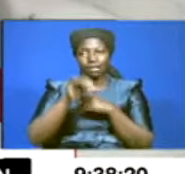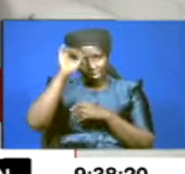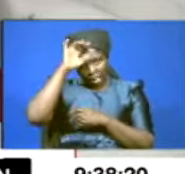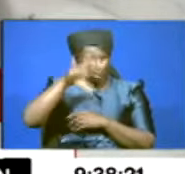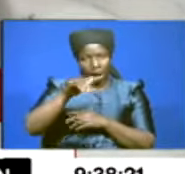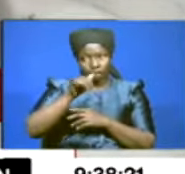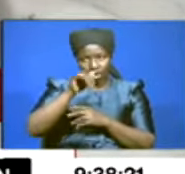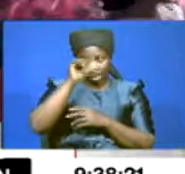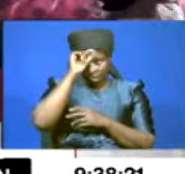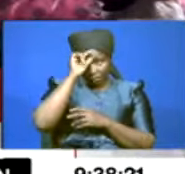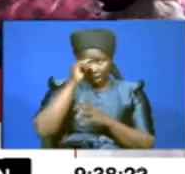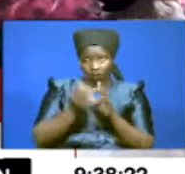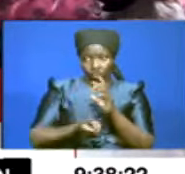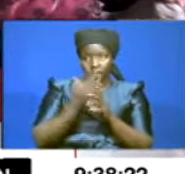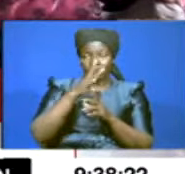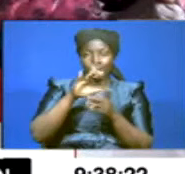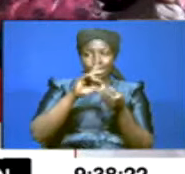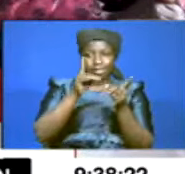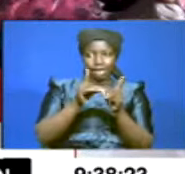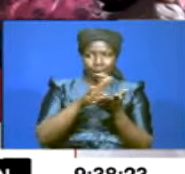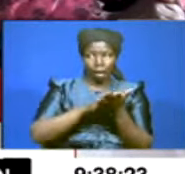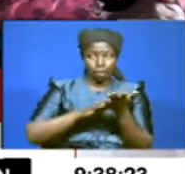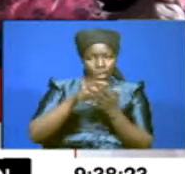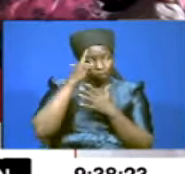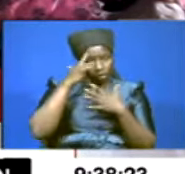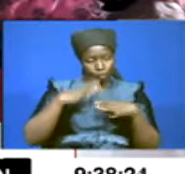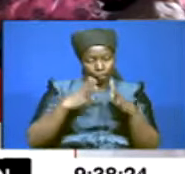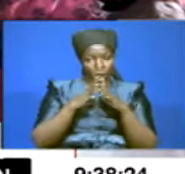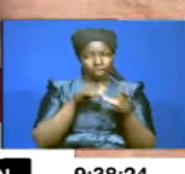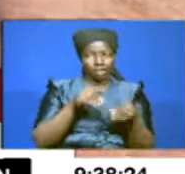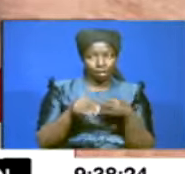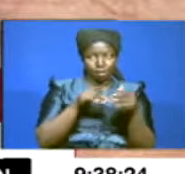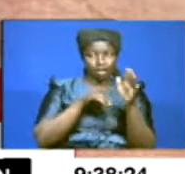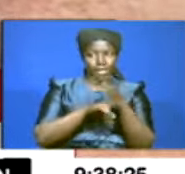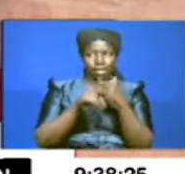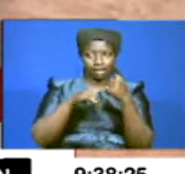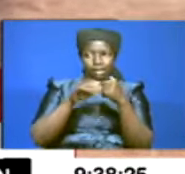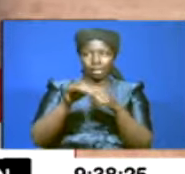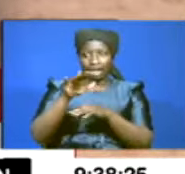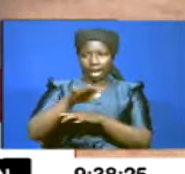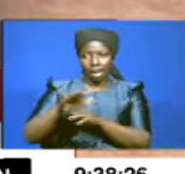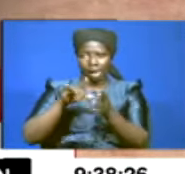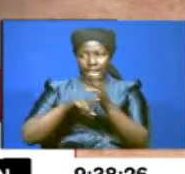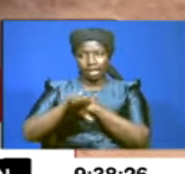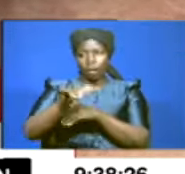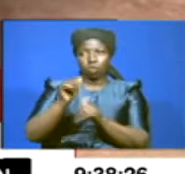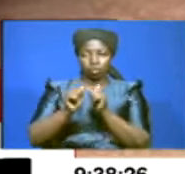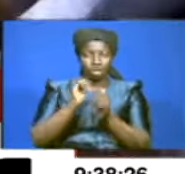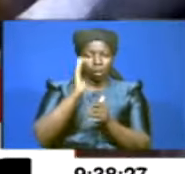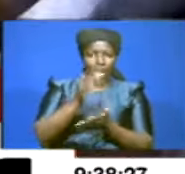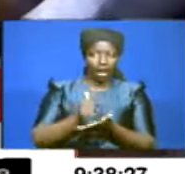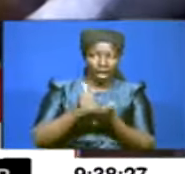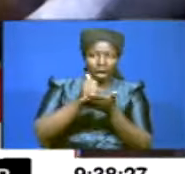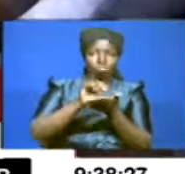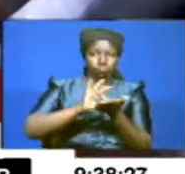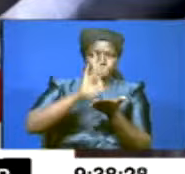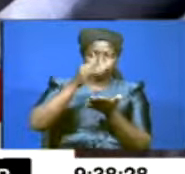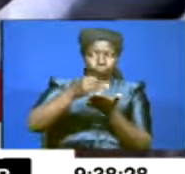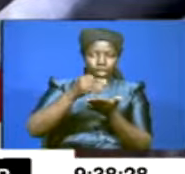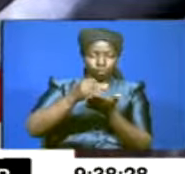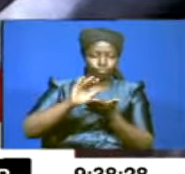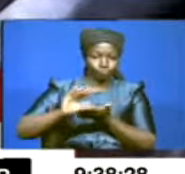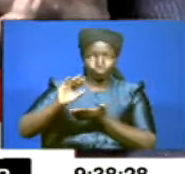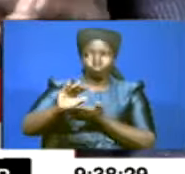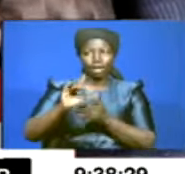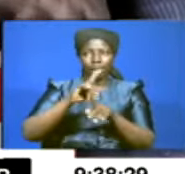a database for people with disability across 60 wards in the county, which will help them set aside adequate finances as they